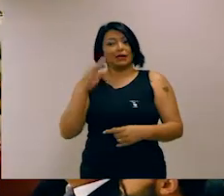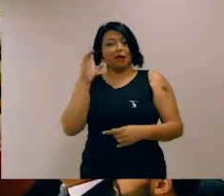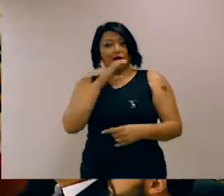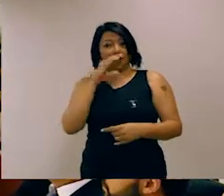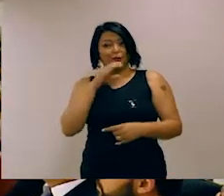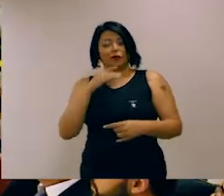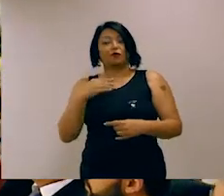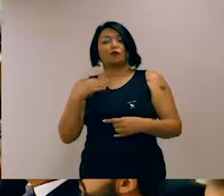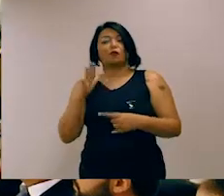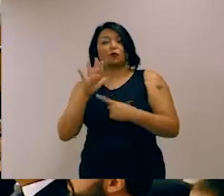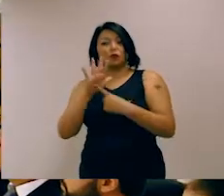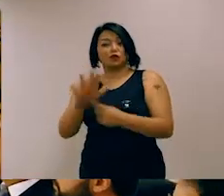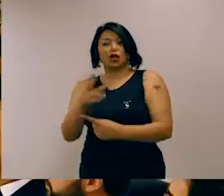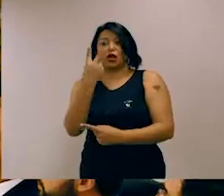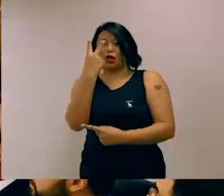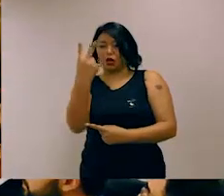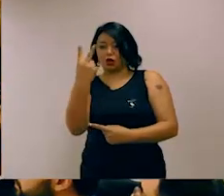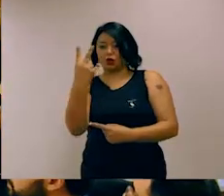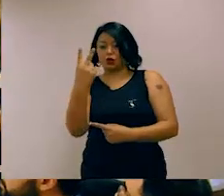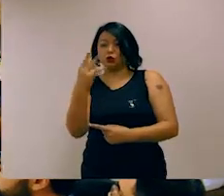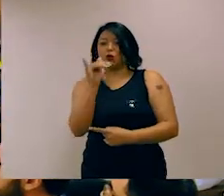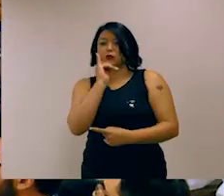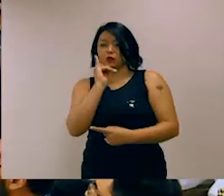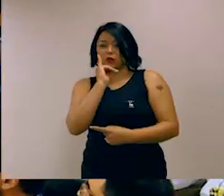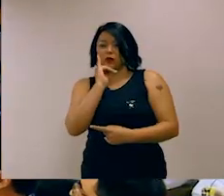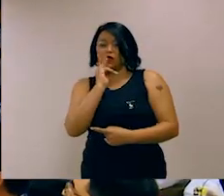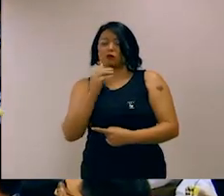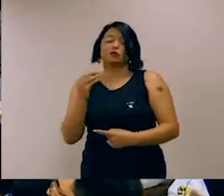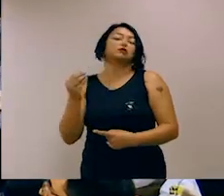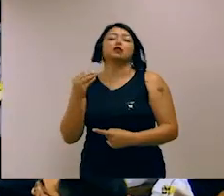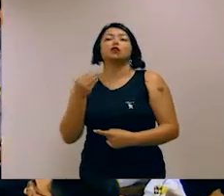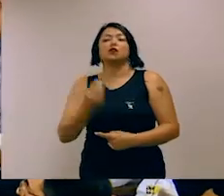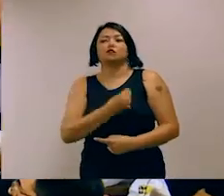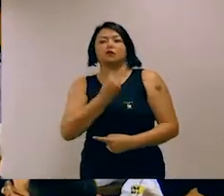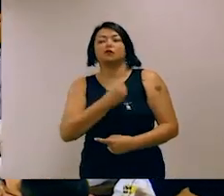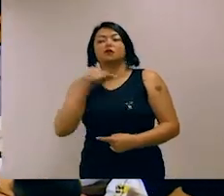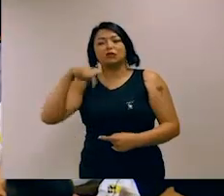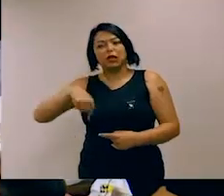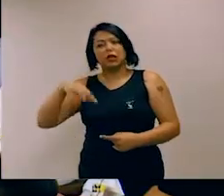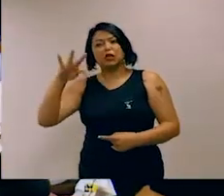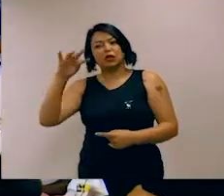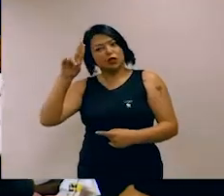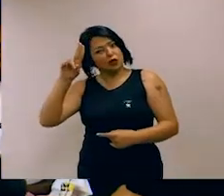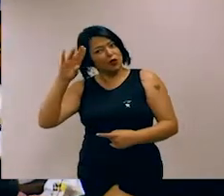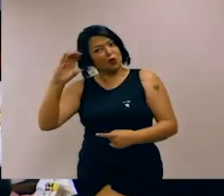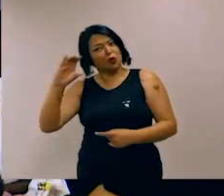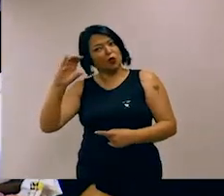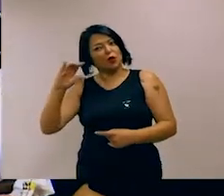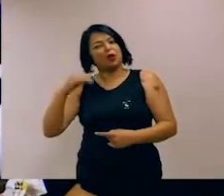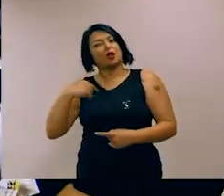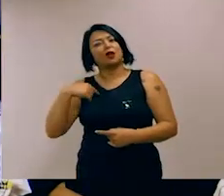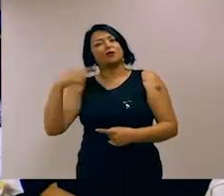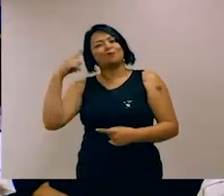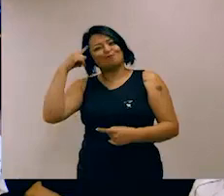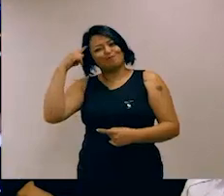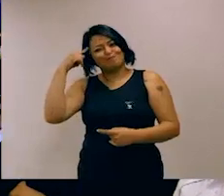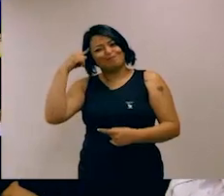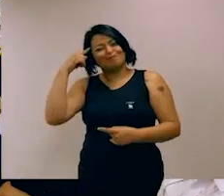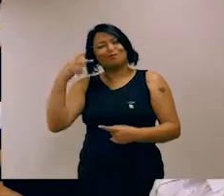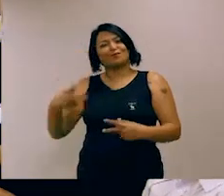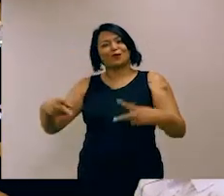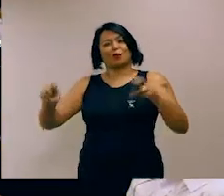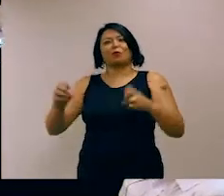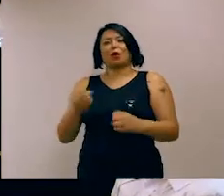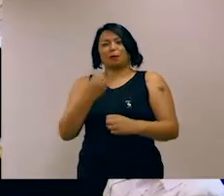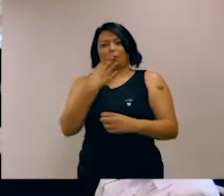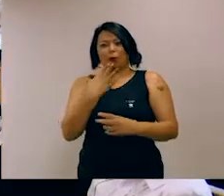to share only two of the diverse cases that we have gone through at the TCU and has made us feel